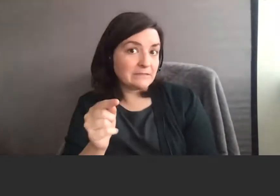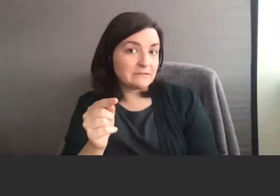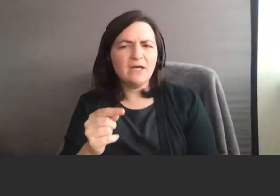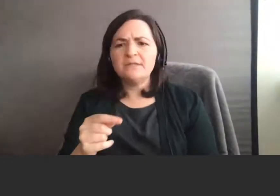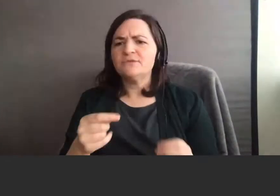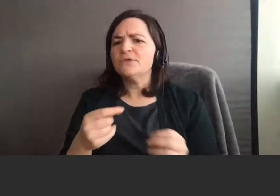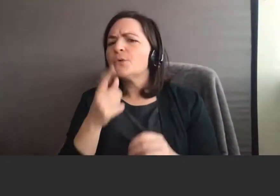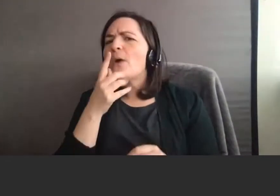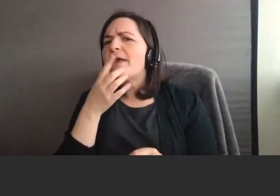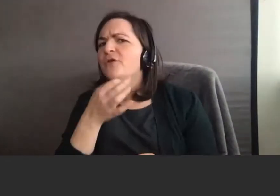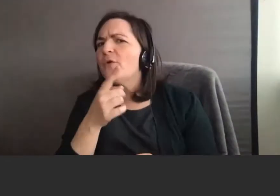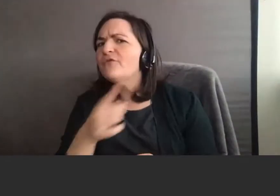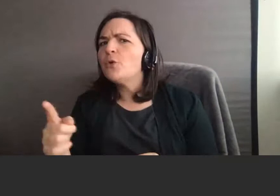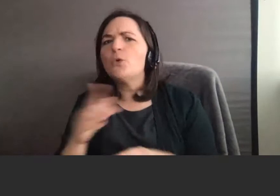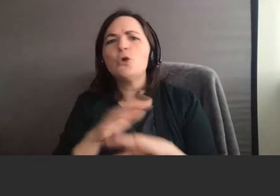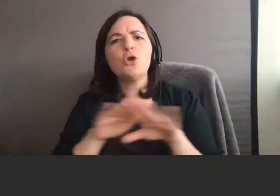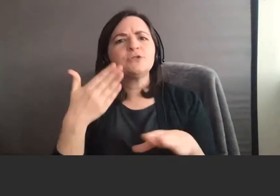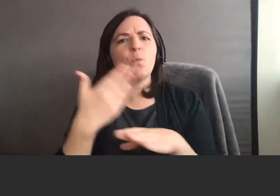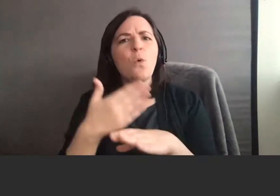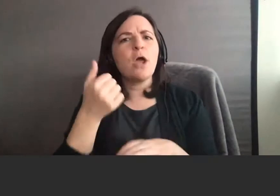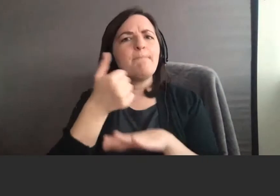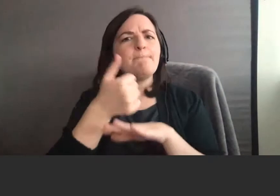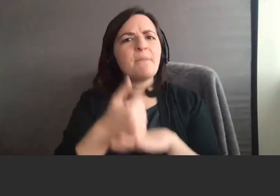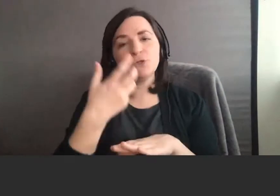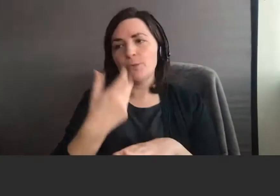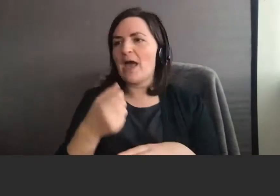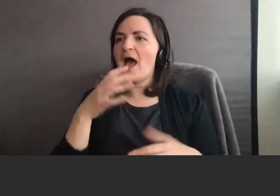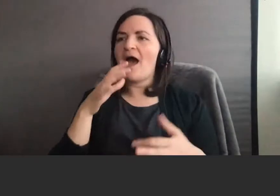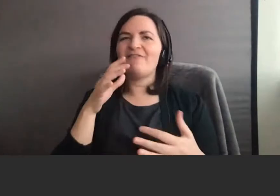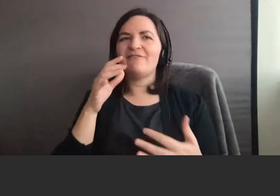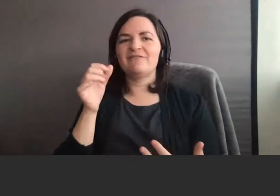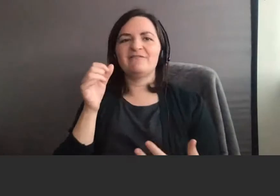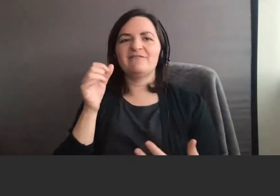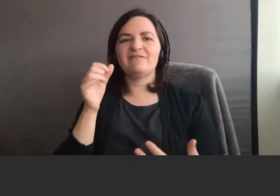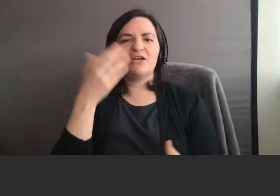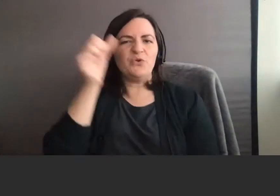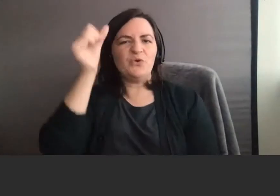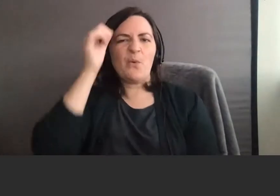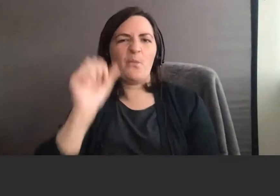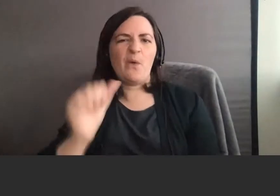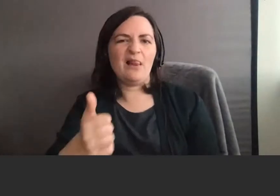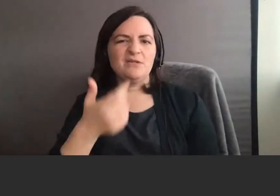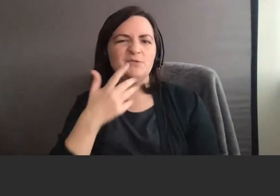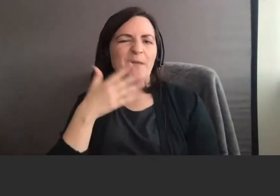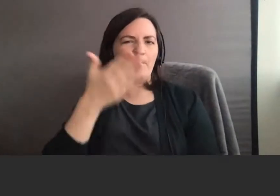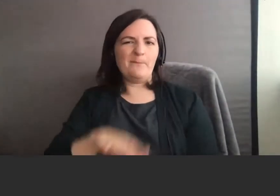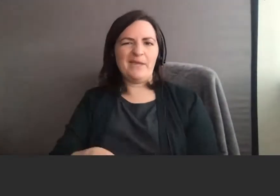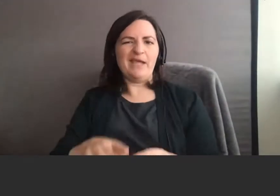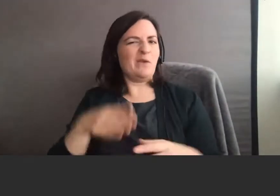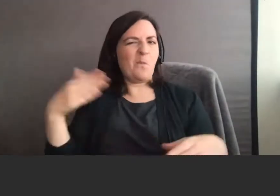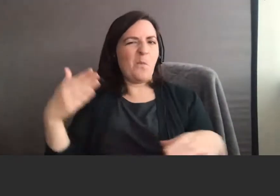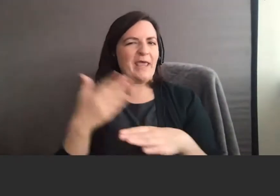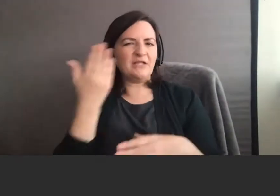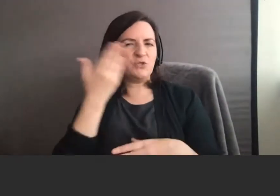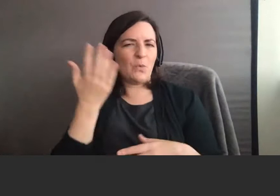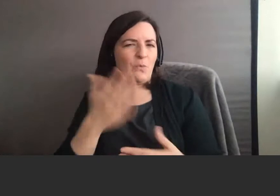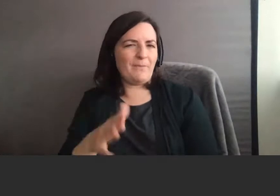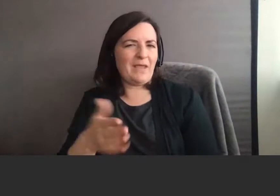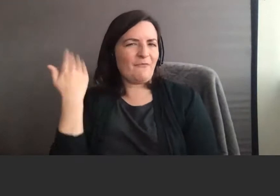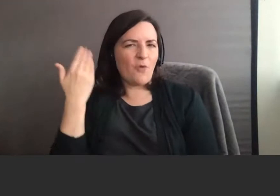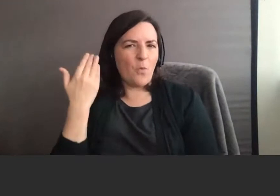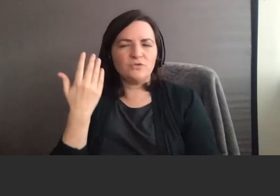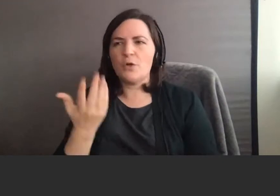on the non-work-based route have got links with schools because you already spend some time working there in schools. So you could use a school that you